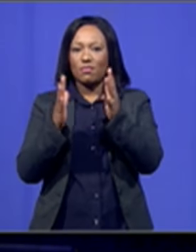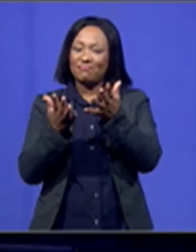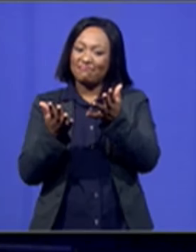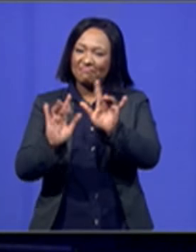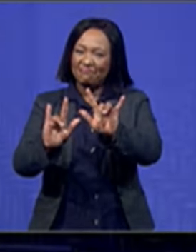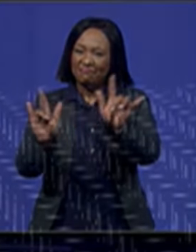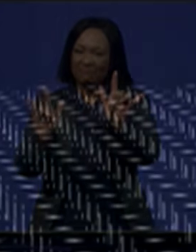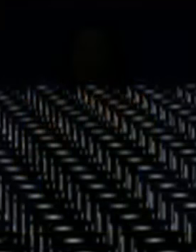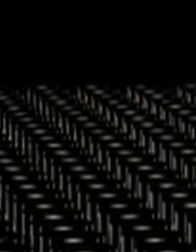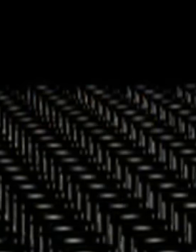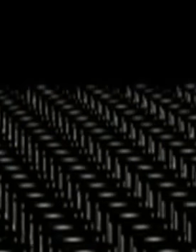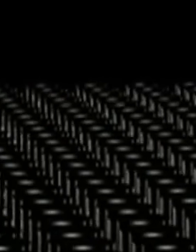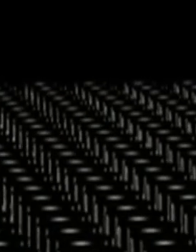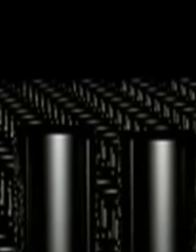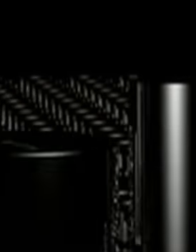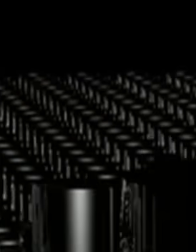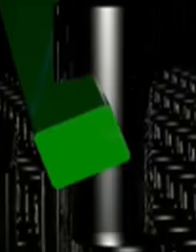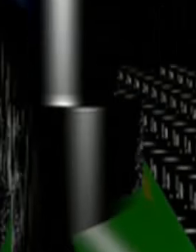utaba